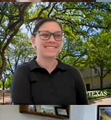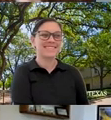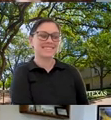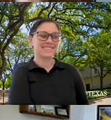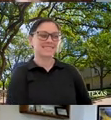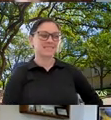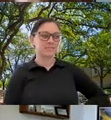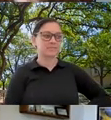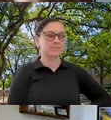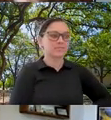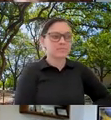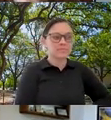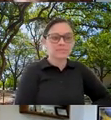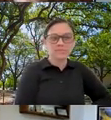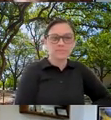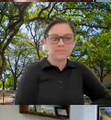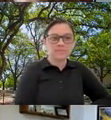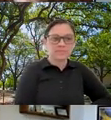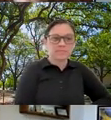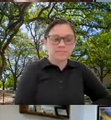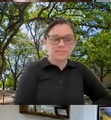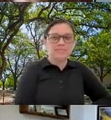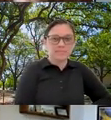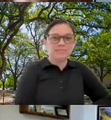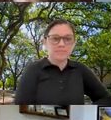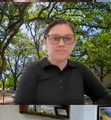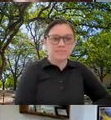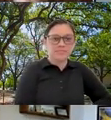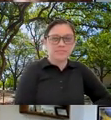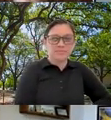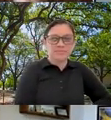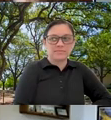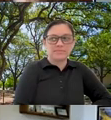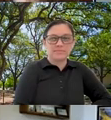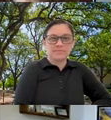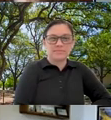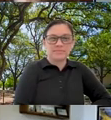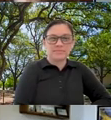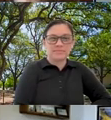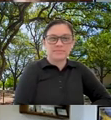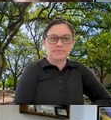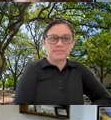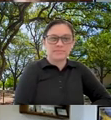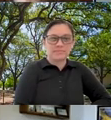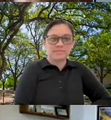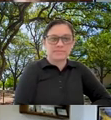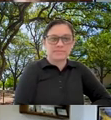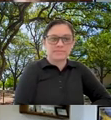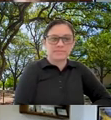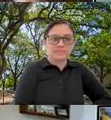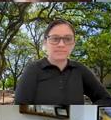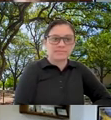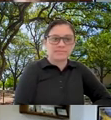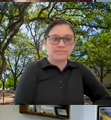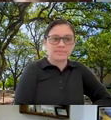also important to set some guidelines because we're gonna have a lot of open discussion and do a lot of activities. So I wanted to go through